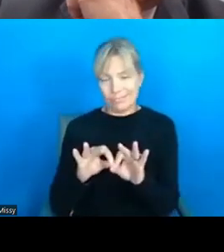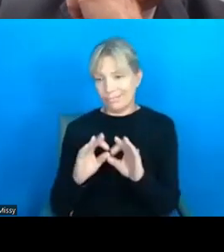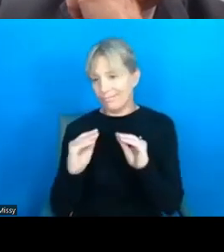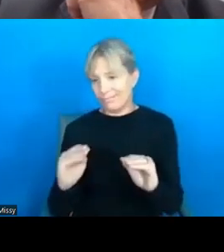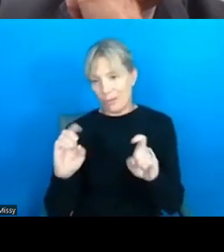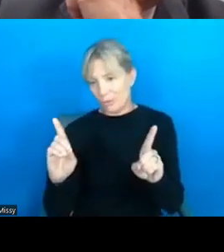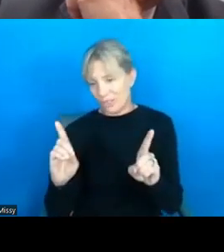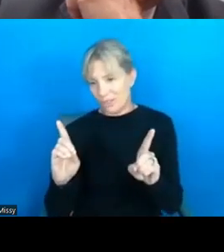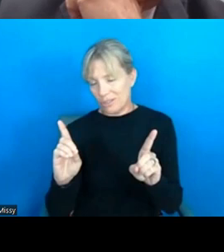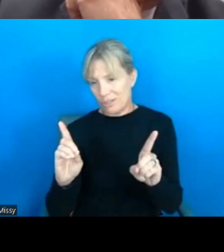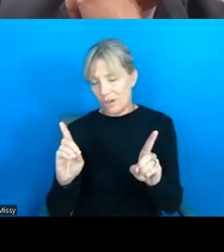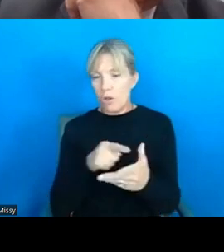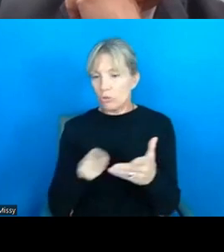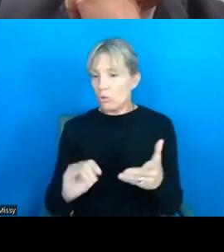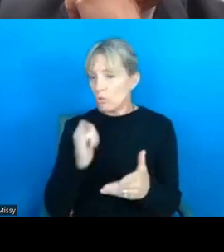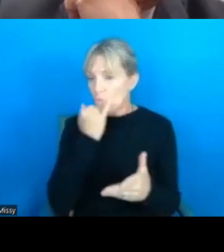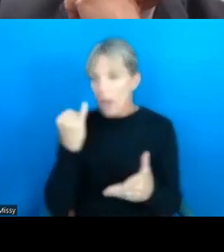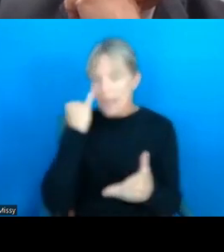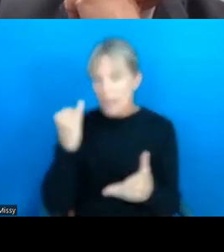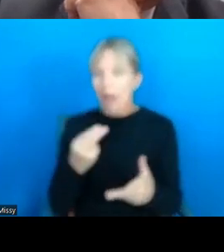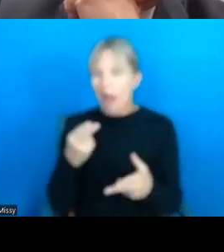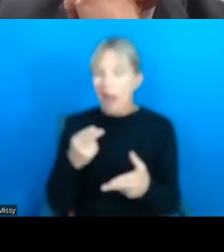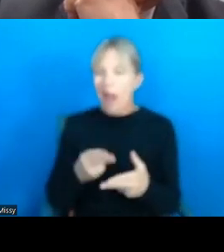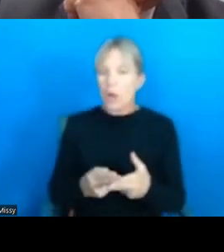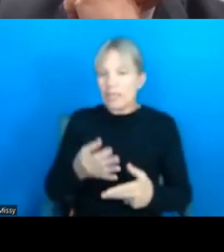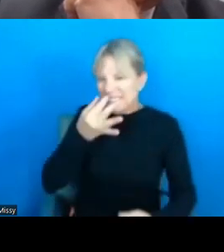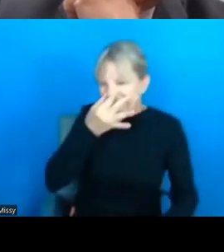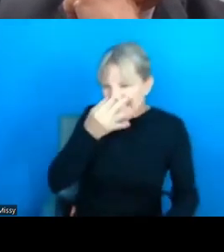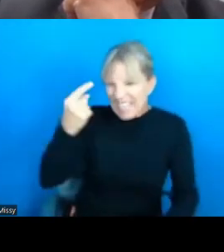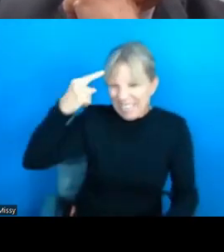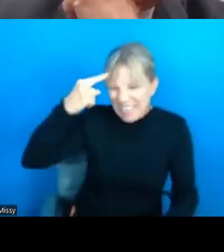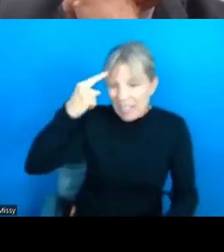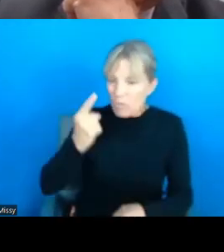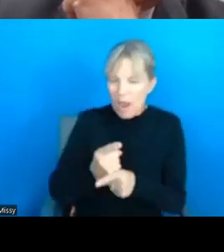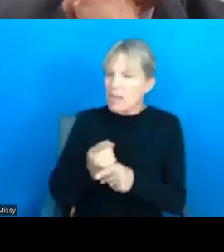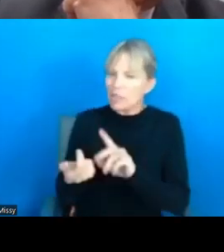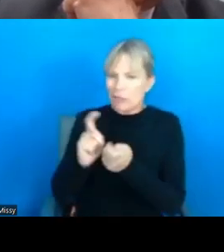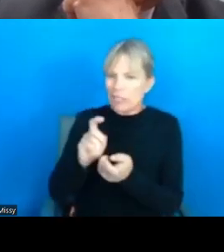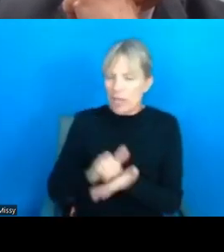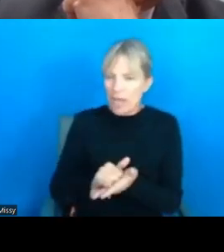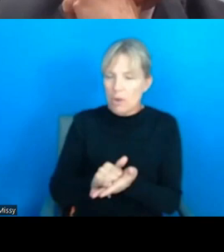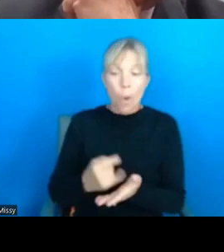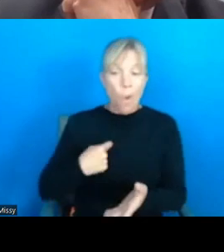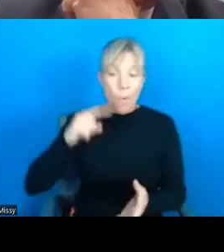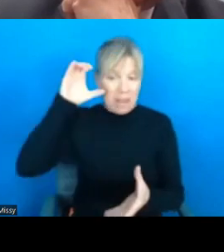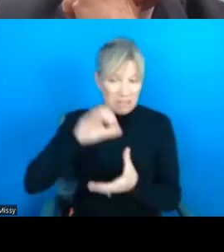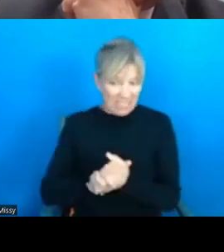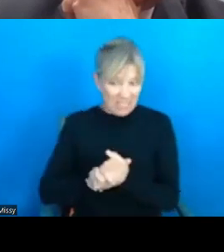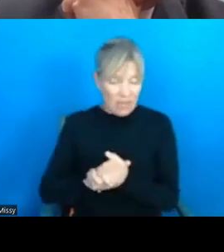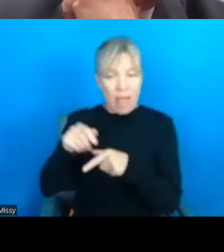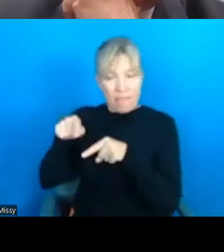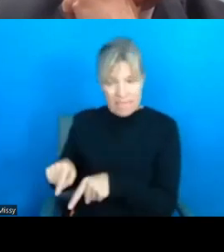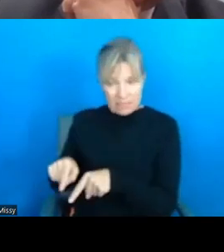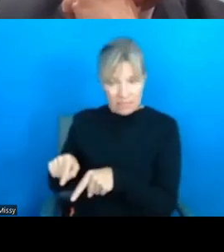to challenge all of these misconceptions. I call it thinking, right? We believe a certain way. And